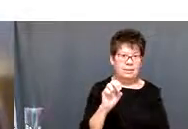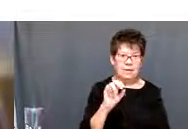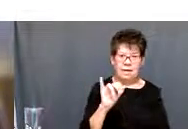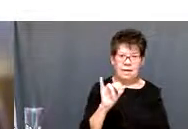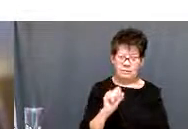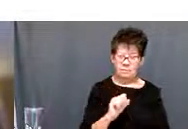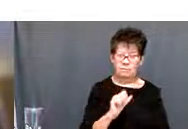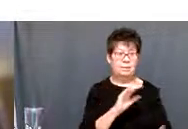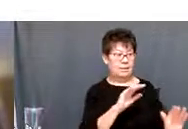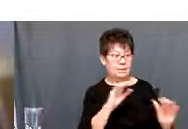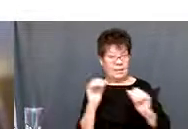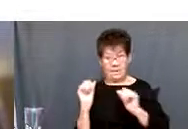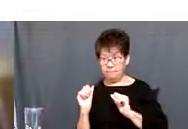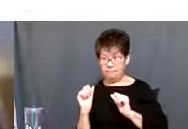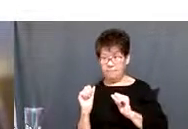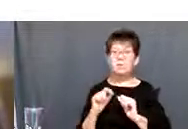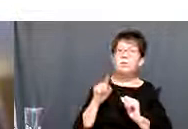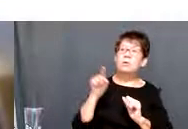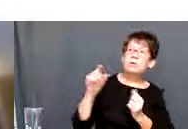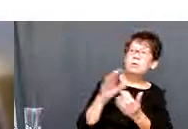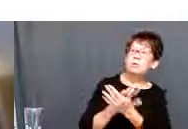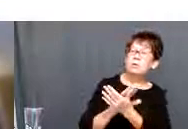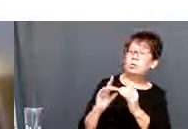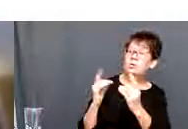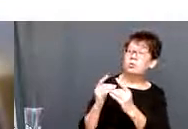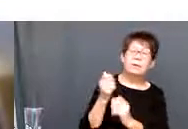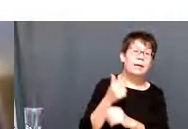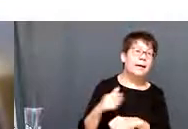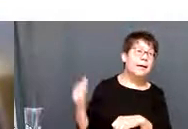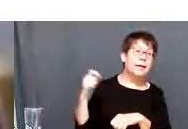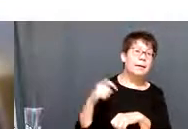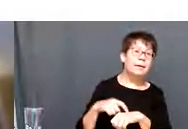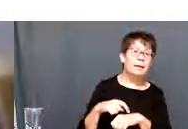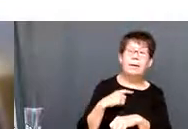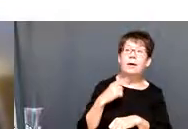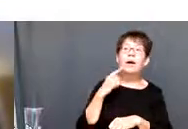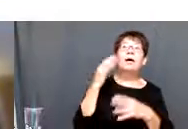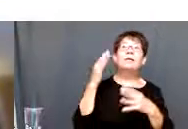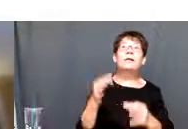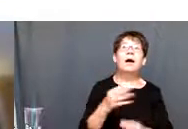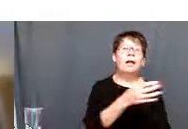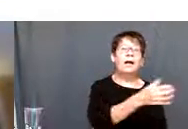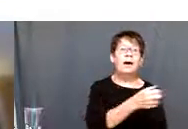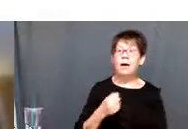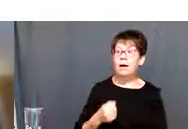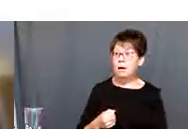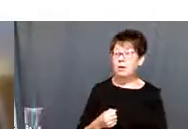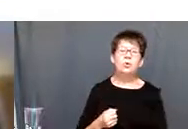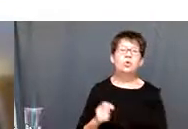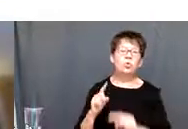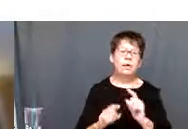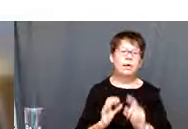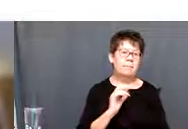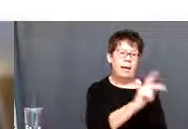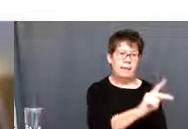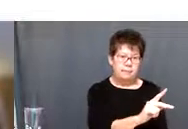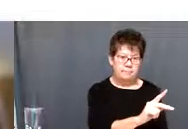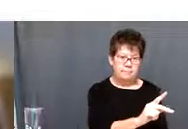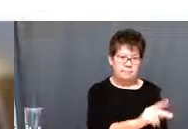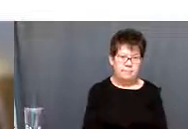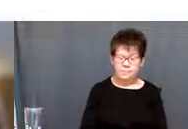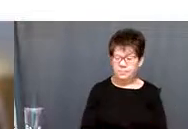can leave and go to the school district at any time, but once you make that decision, you are unable to come back into TEIS